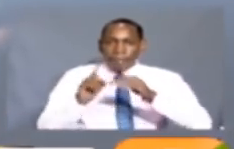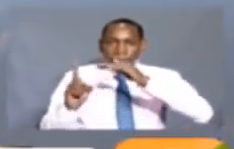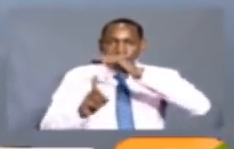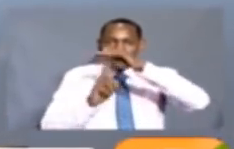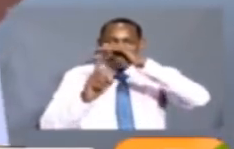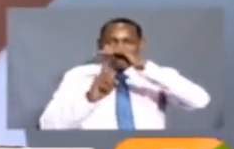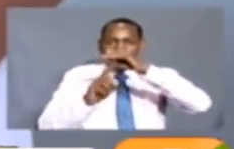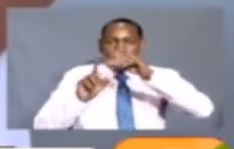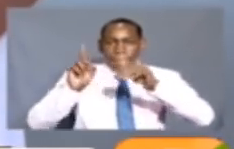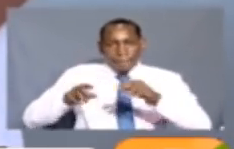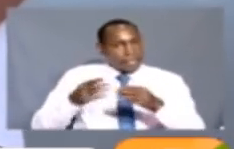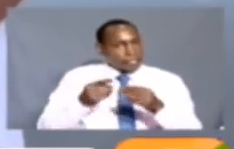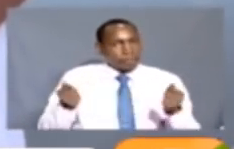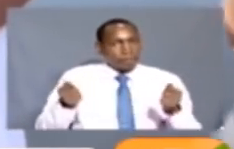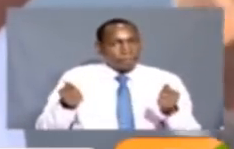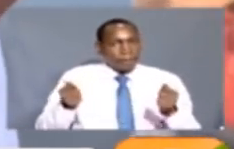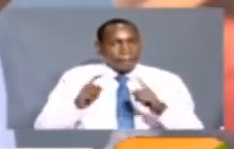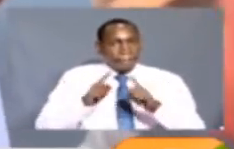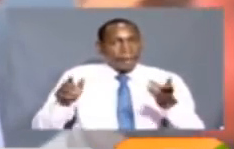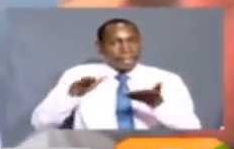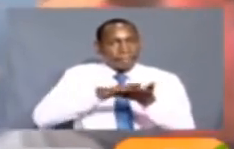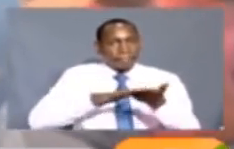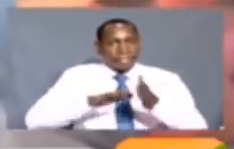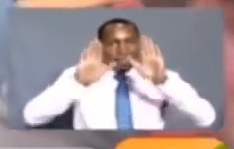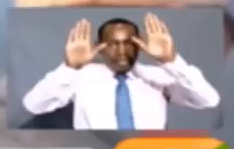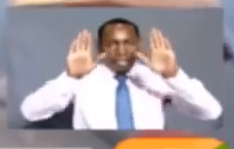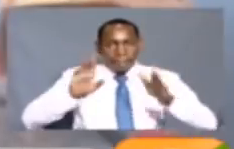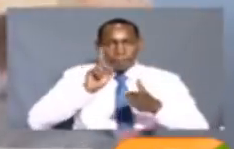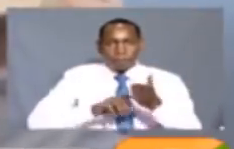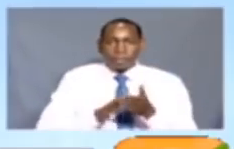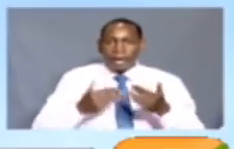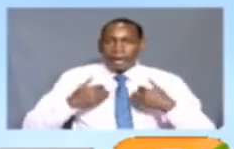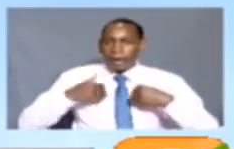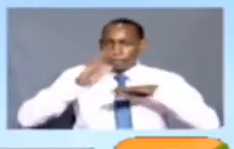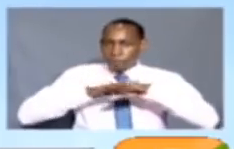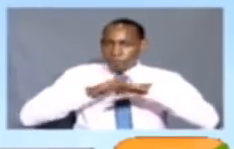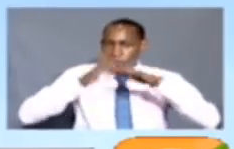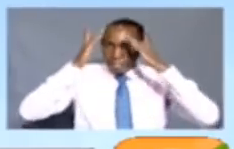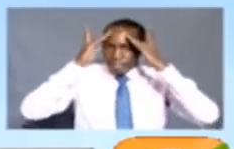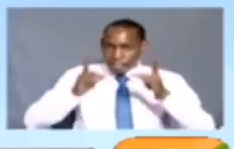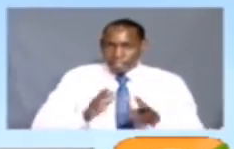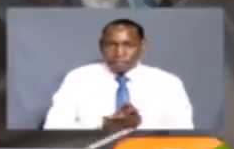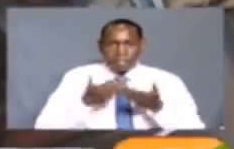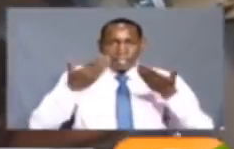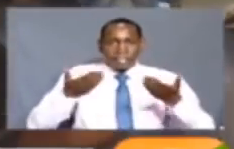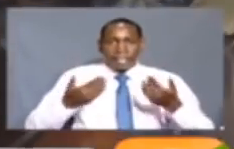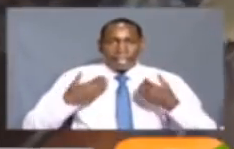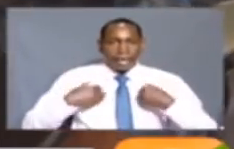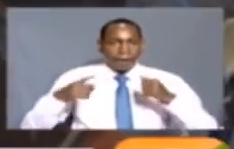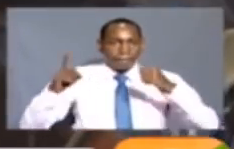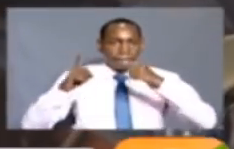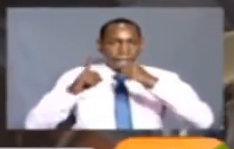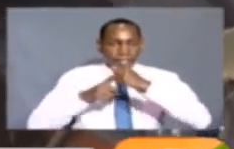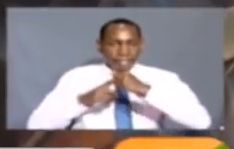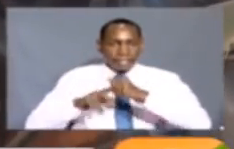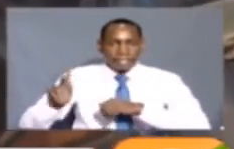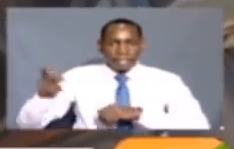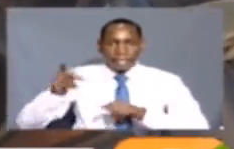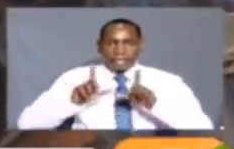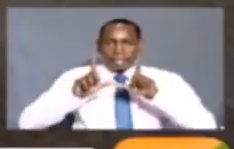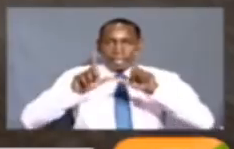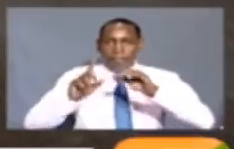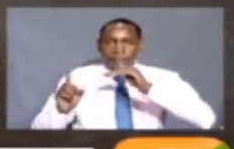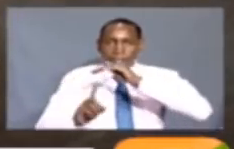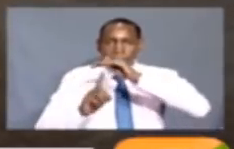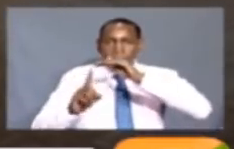you have to deal with that. And that just basically, it's all about making good decisions to start with. Currently, there are only 6 Kenyan licensed hot air